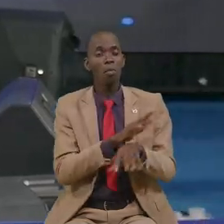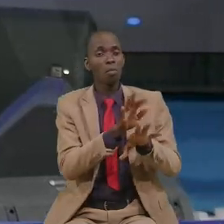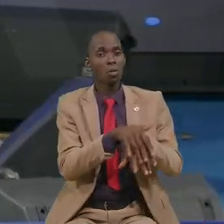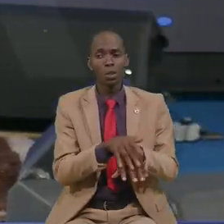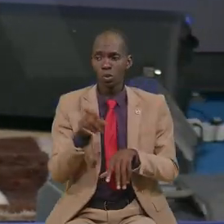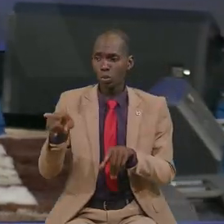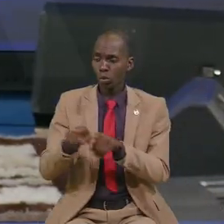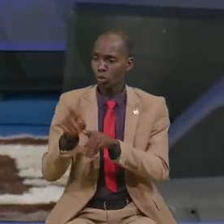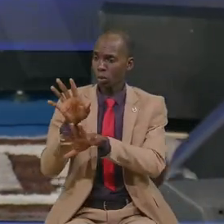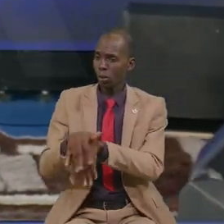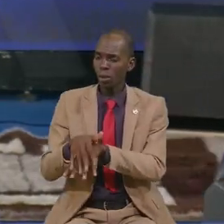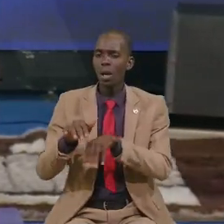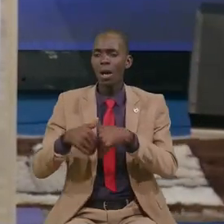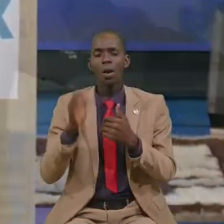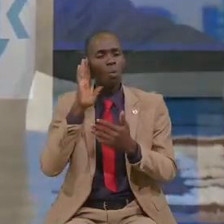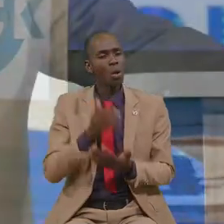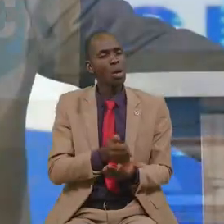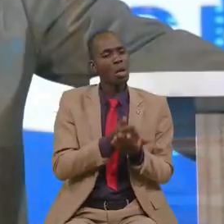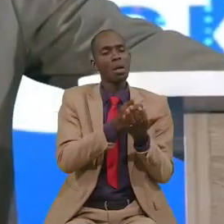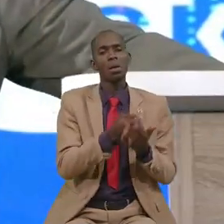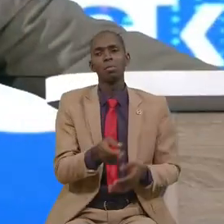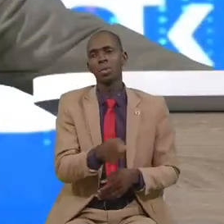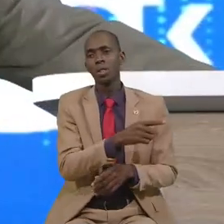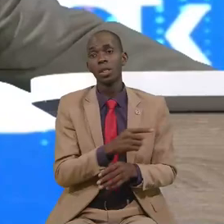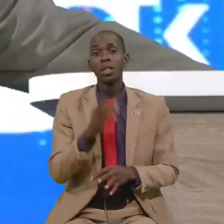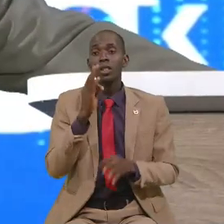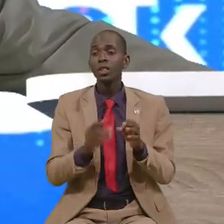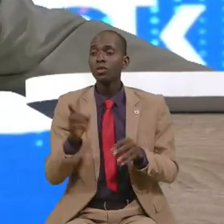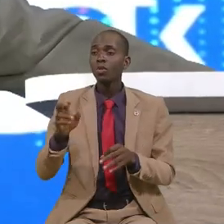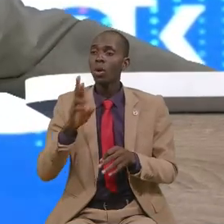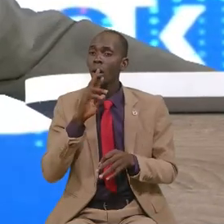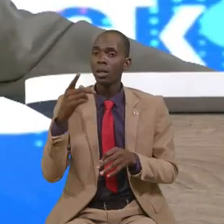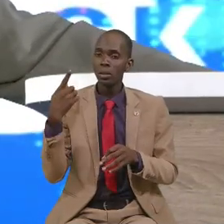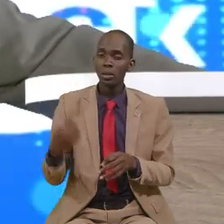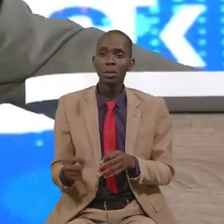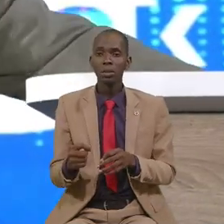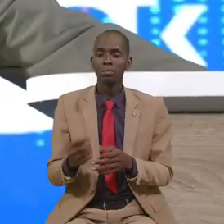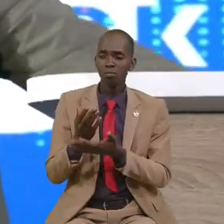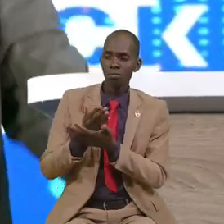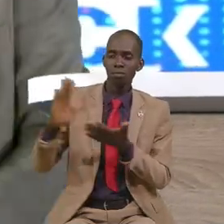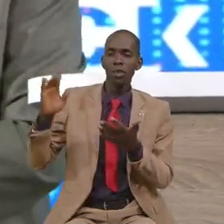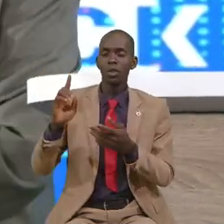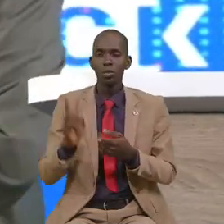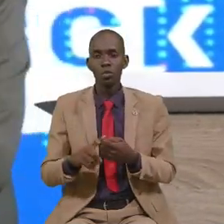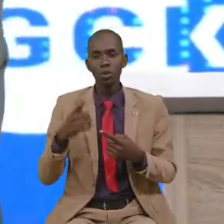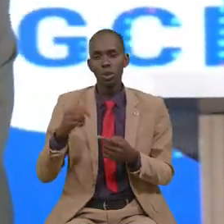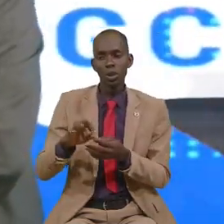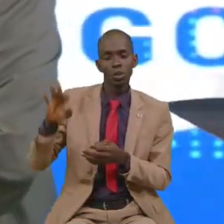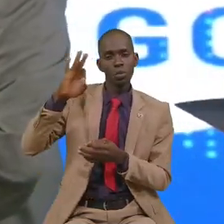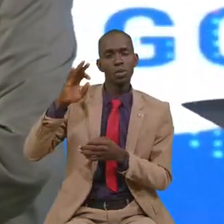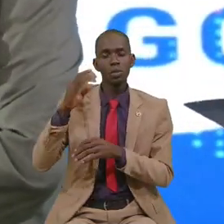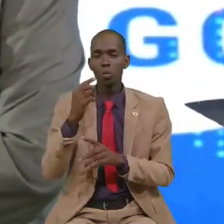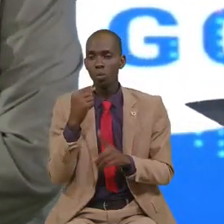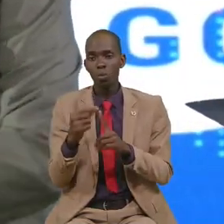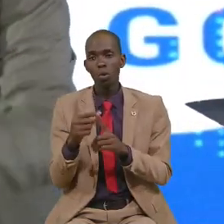If you are resistant to the Spirit of God and you stiffen your neck and stiffen your mind, they are